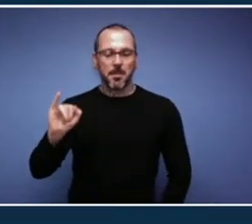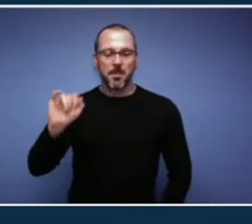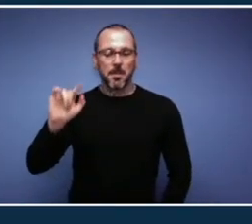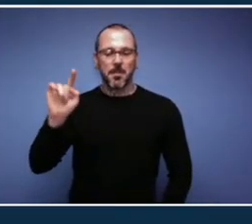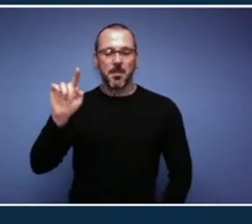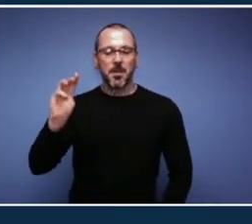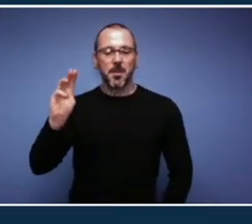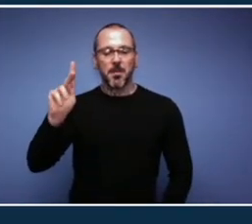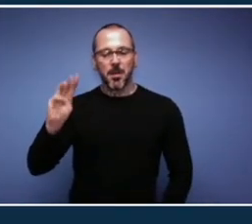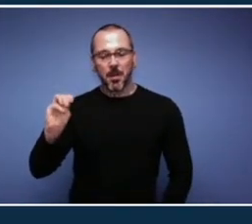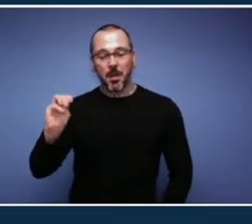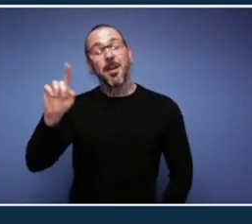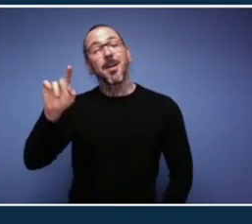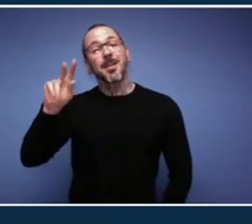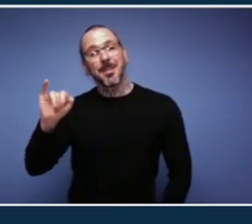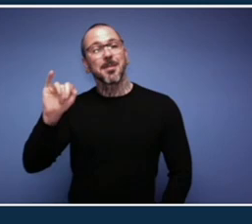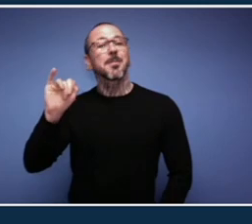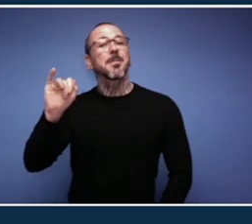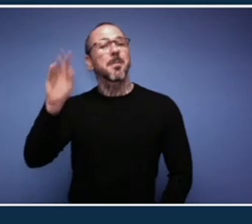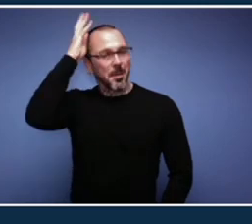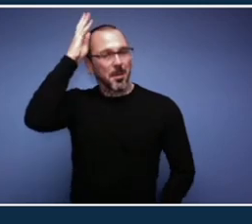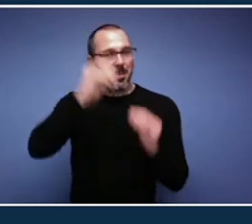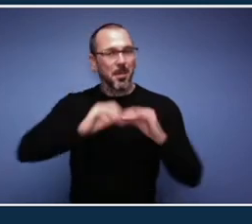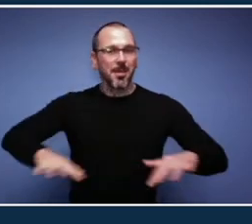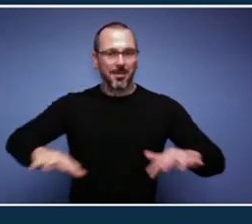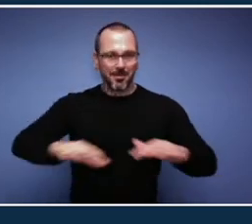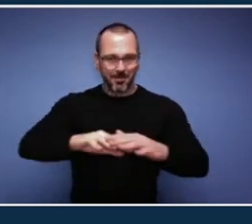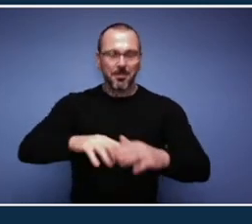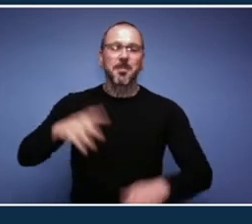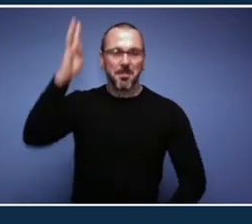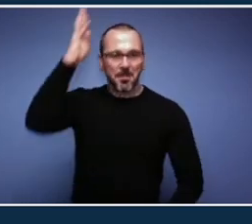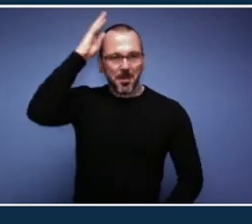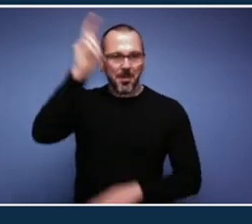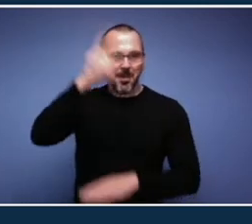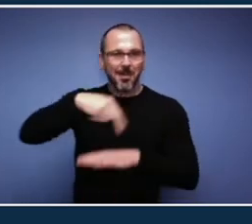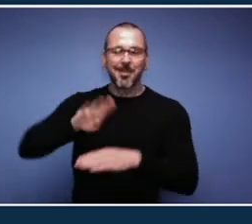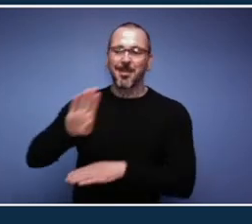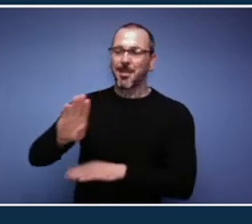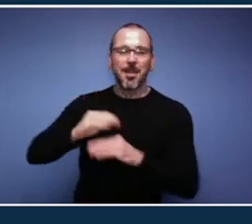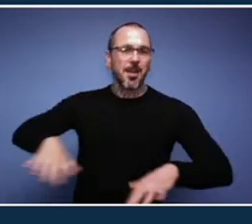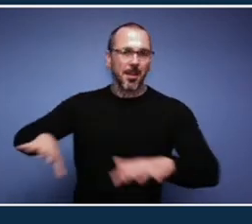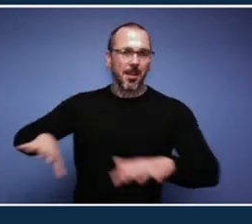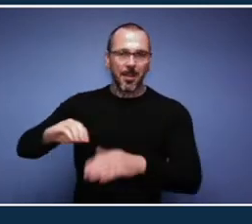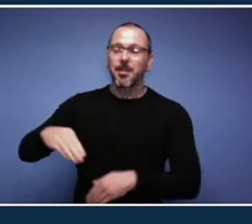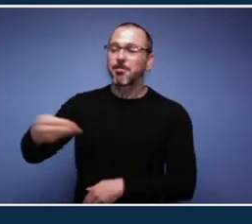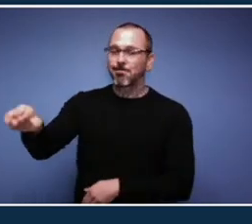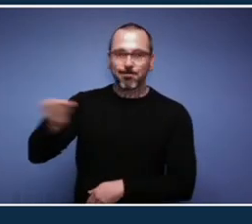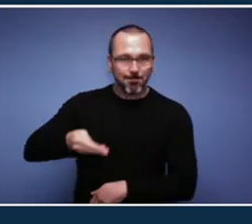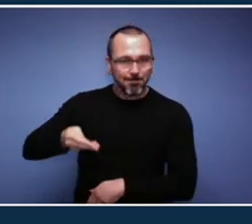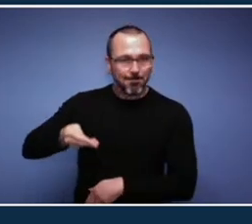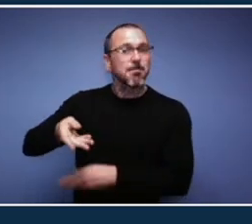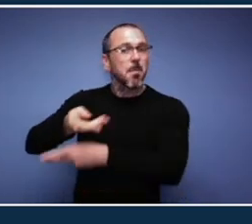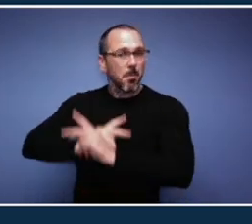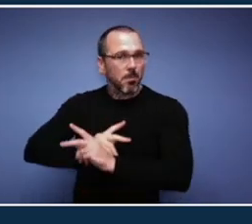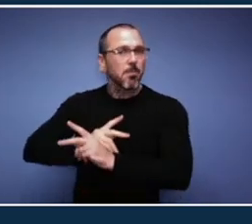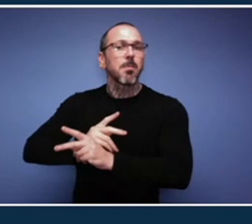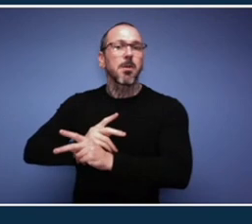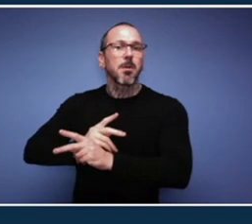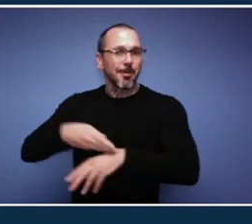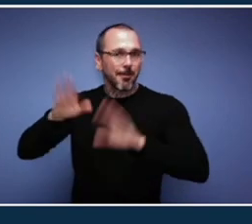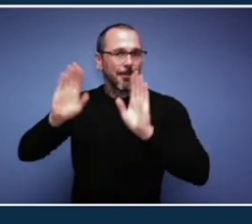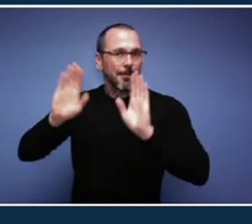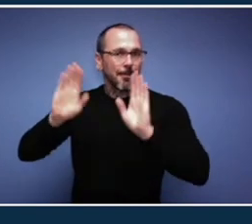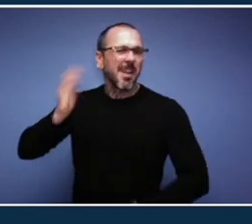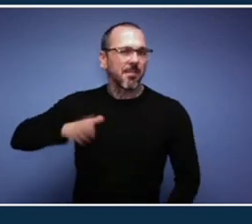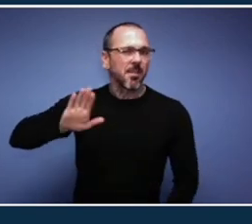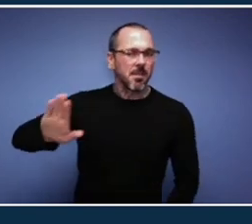unceded territory and traditional homeland of the Mi'kmaq Nation. Our relationship is based on a series of peace and friendship treaties between the Mi'kmaq Nation and the